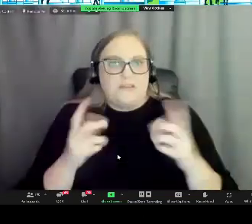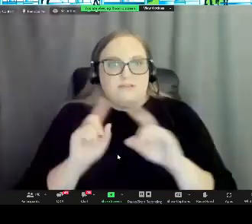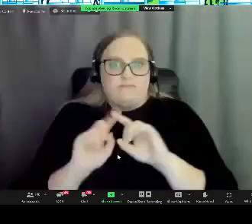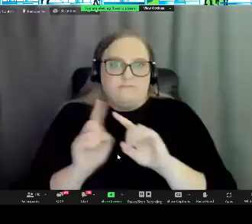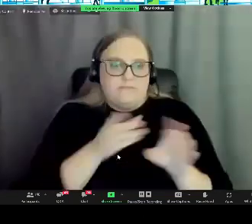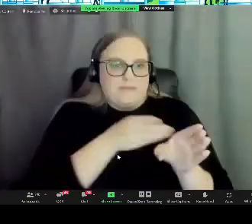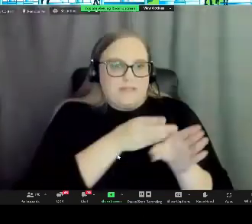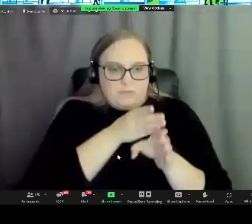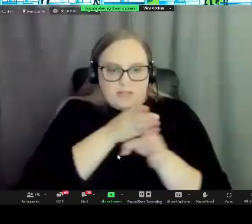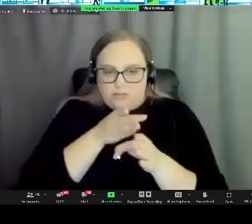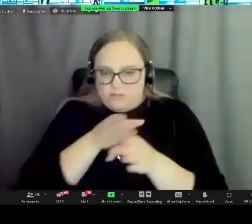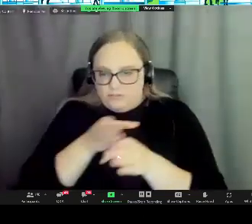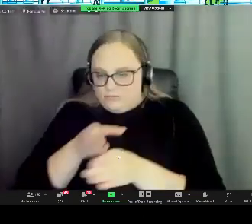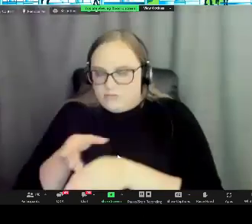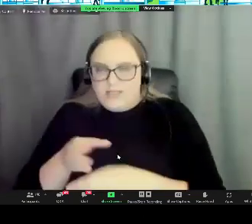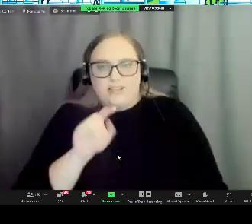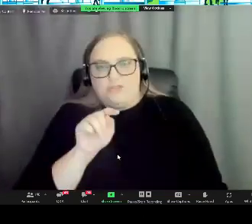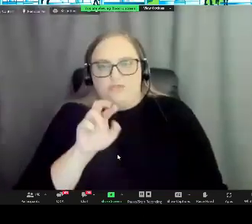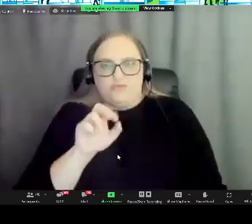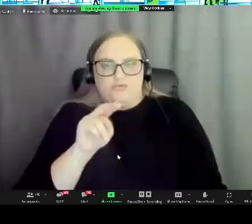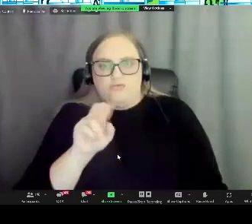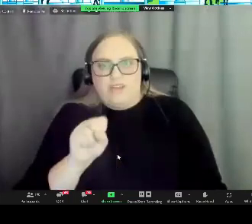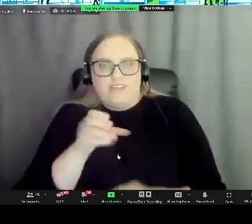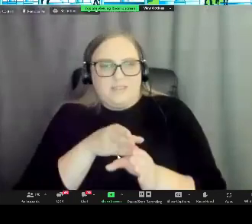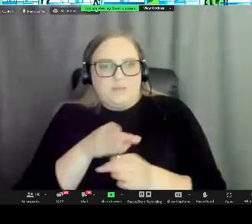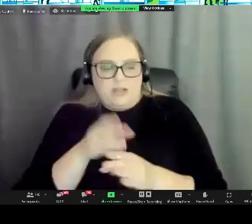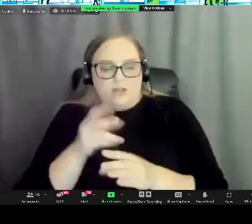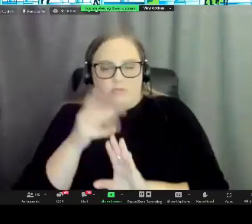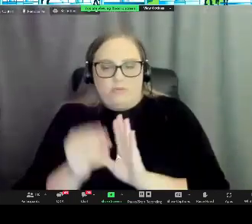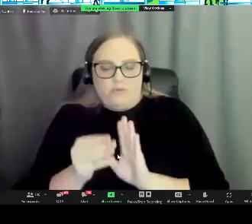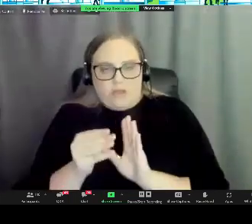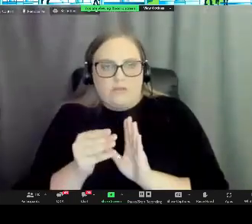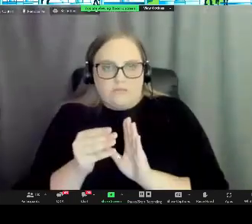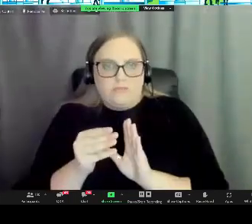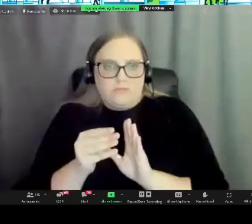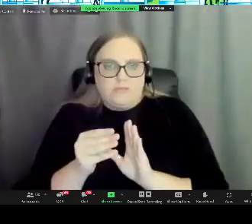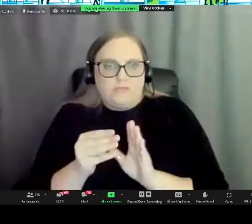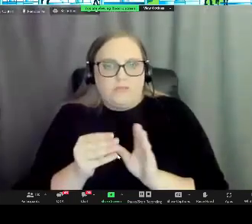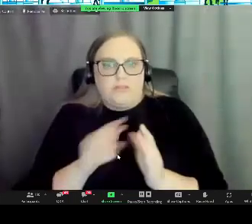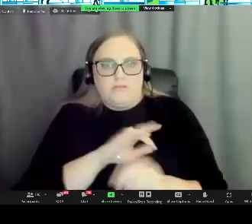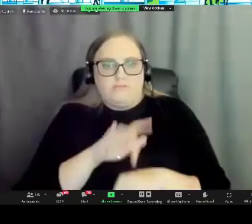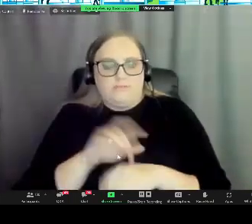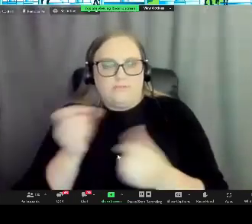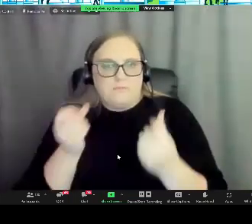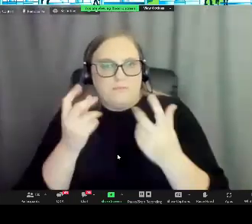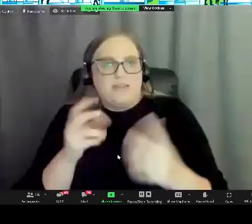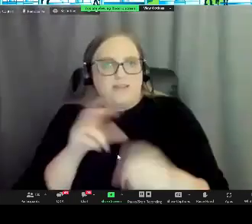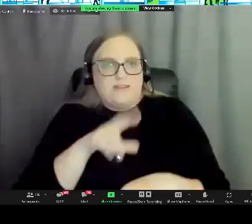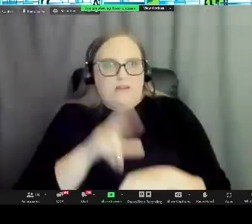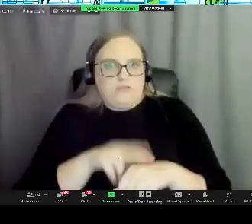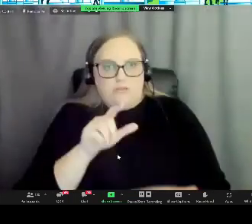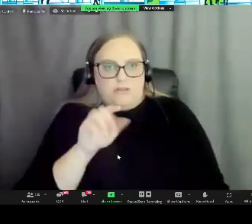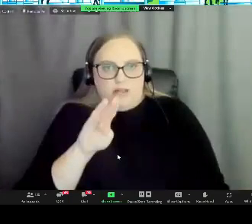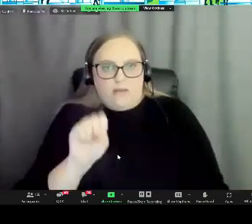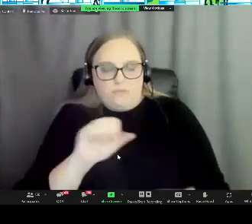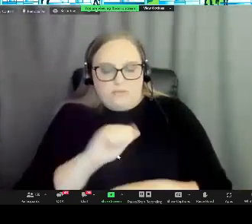it's really sort of a transdisciplinary program across multiple national labs. And so taking all